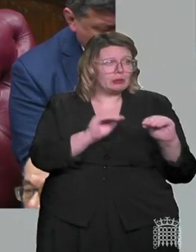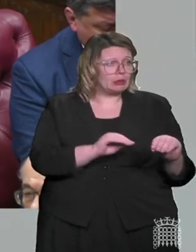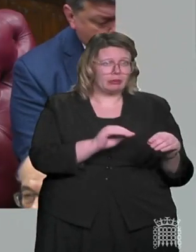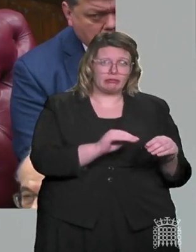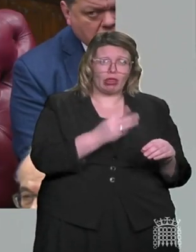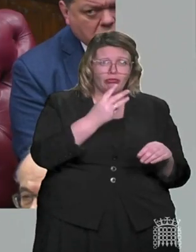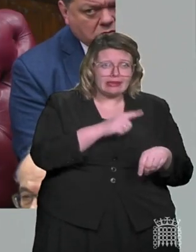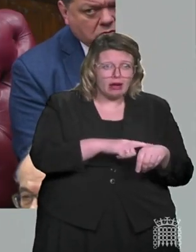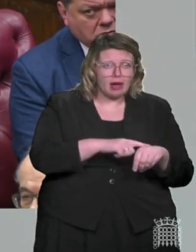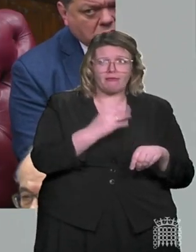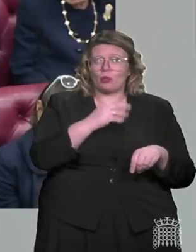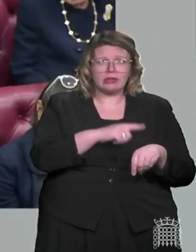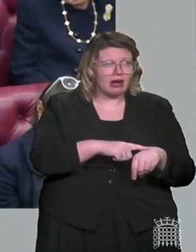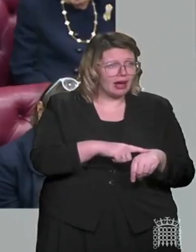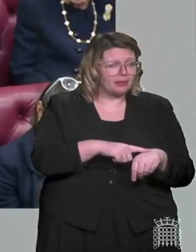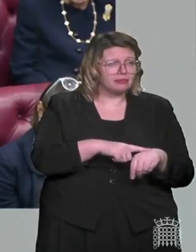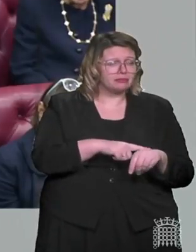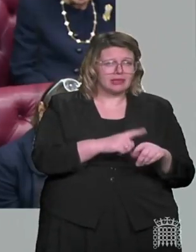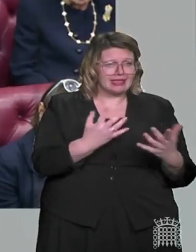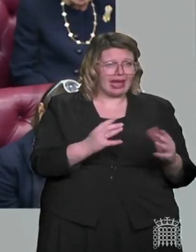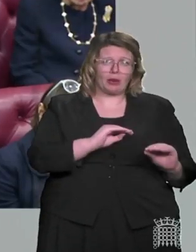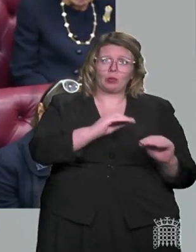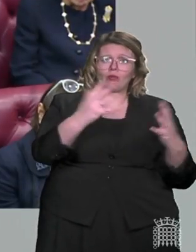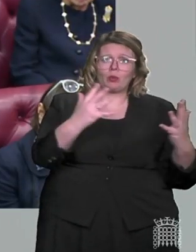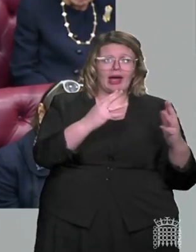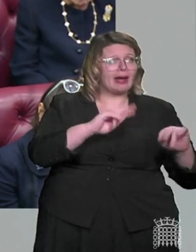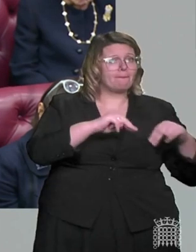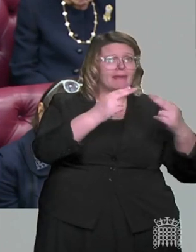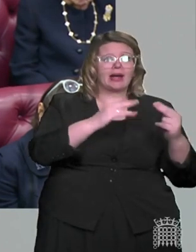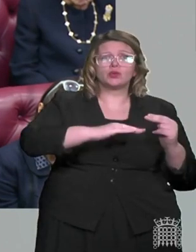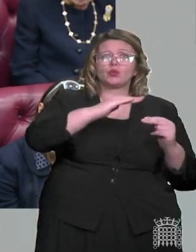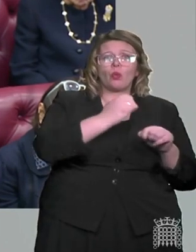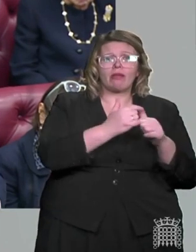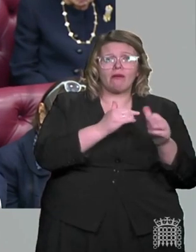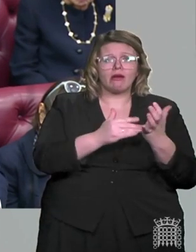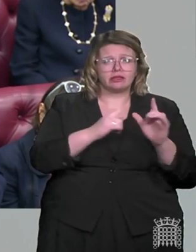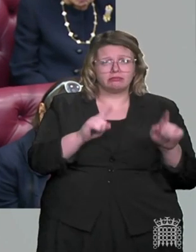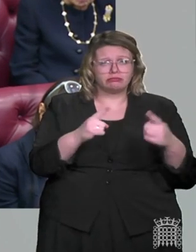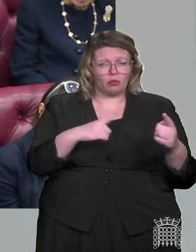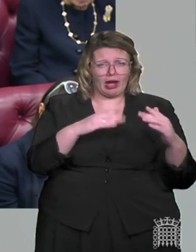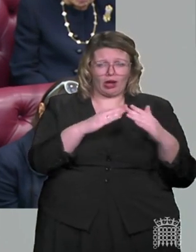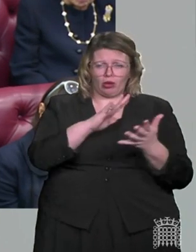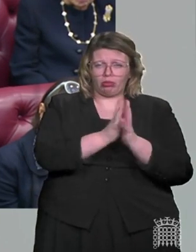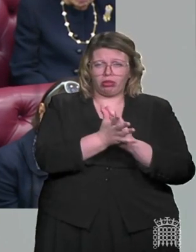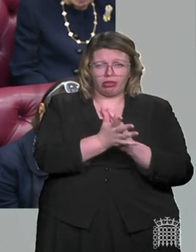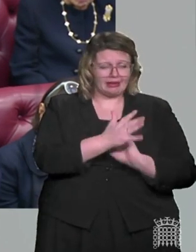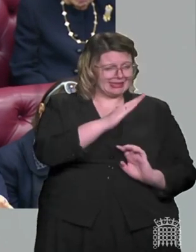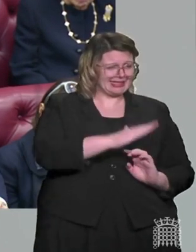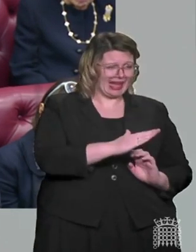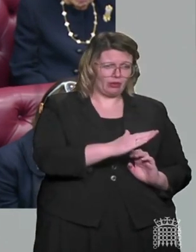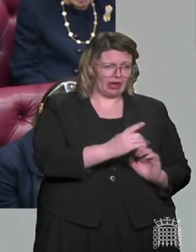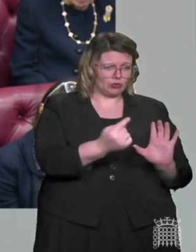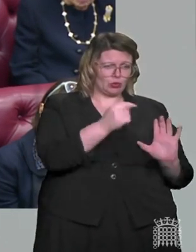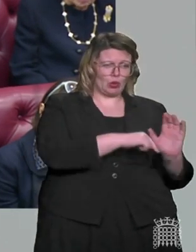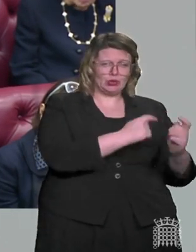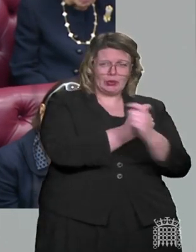not possible to move again. They can't go north because they'll be going back to homes that have been destroyed. They can't go south because that would involve going into Egypt, which none of